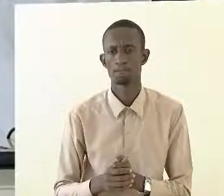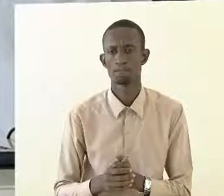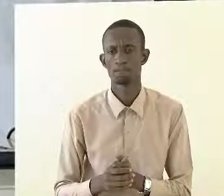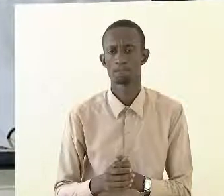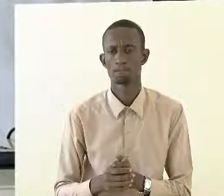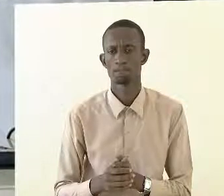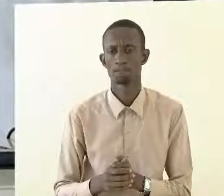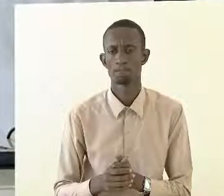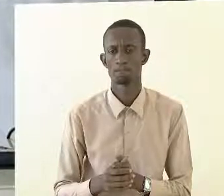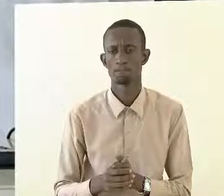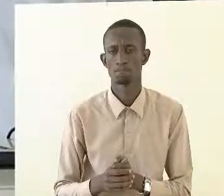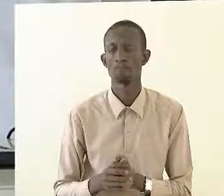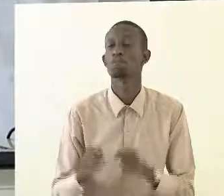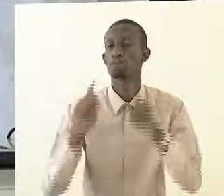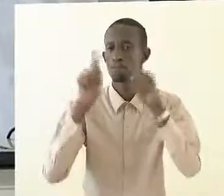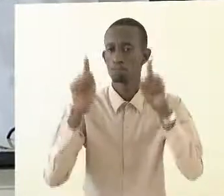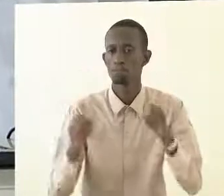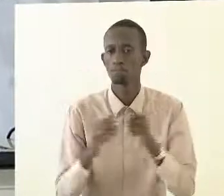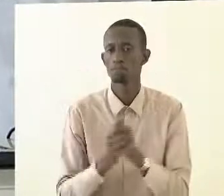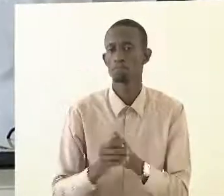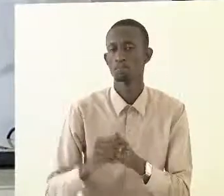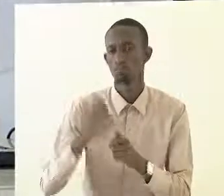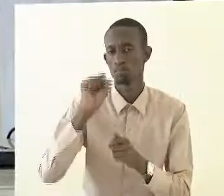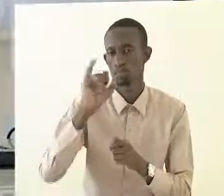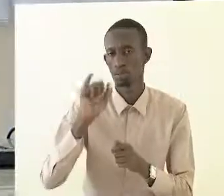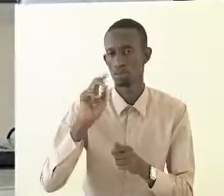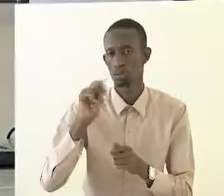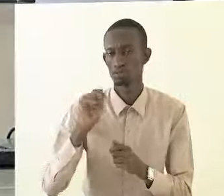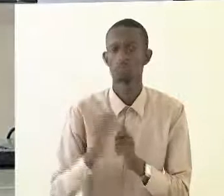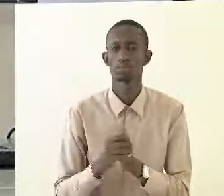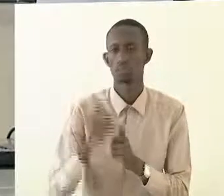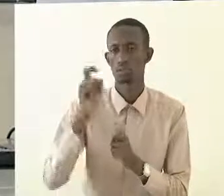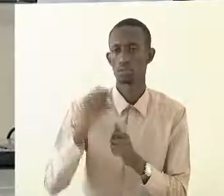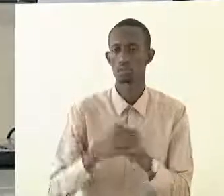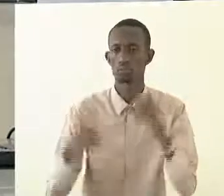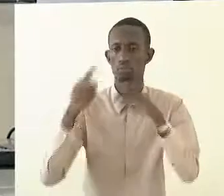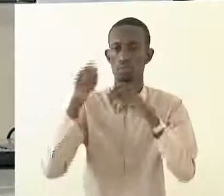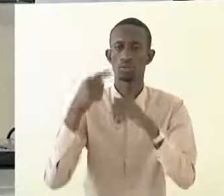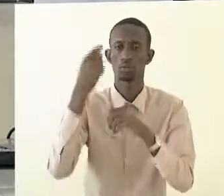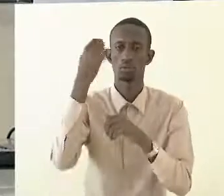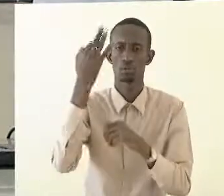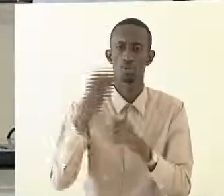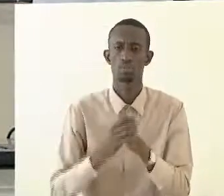sine x power 3 times the derivative